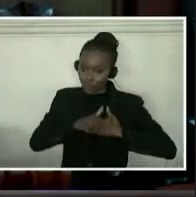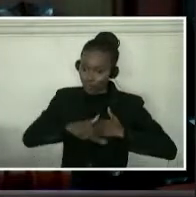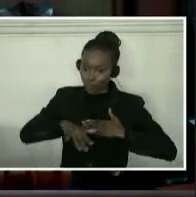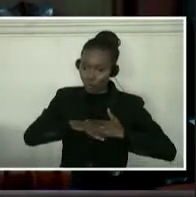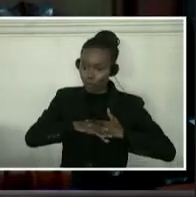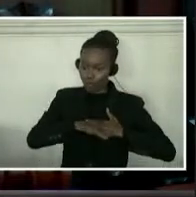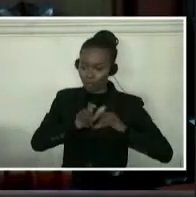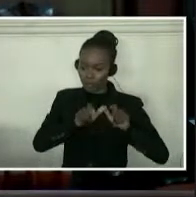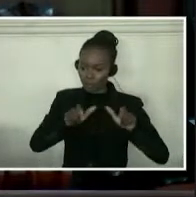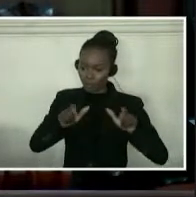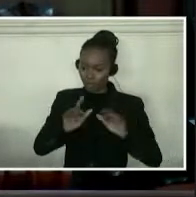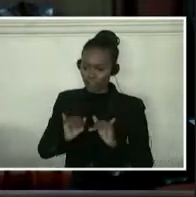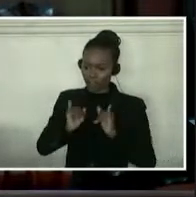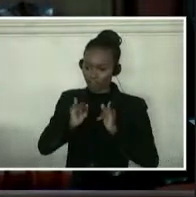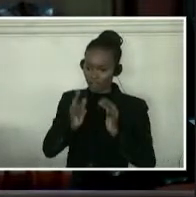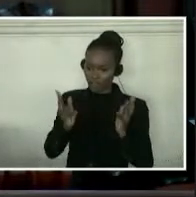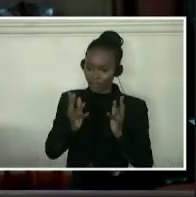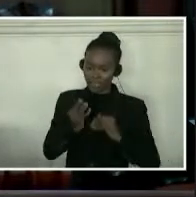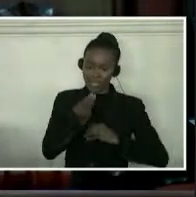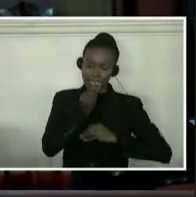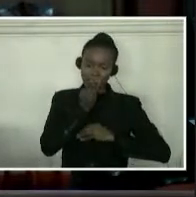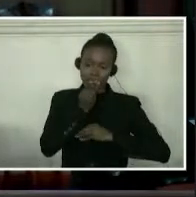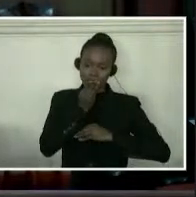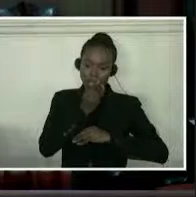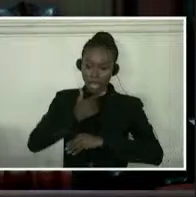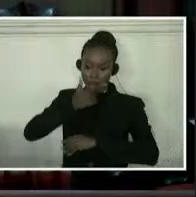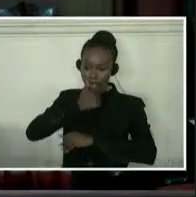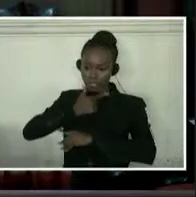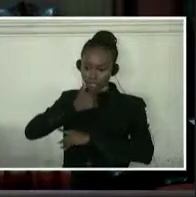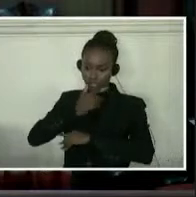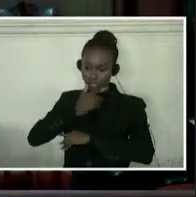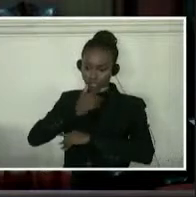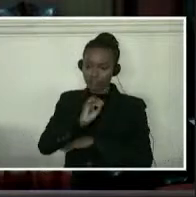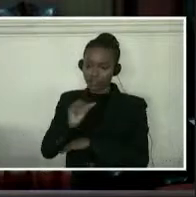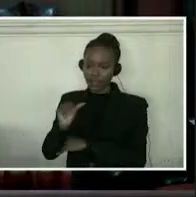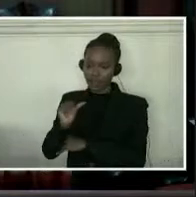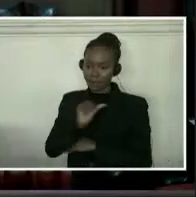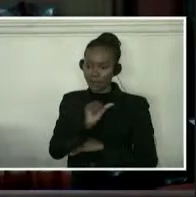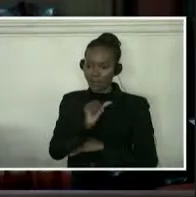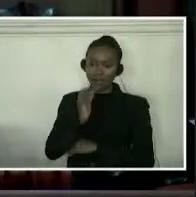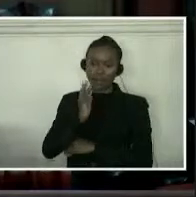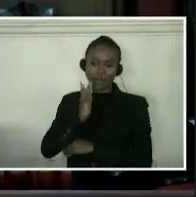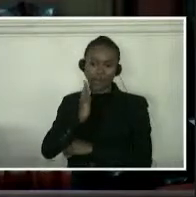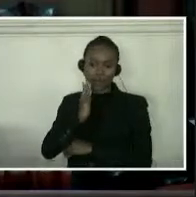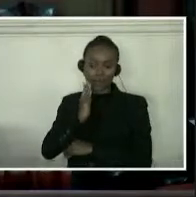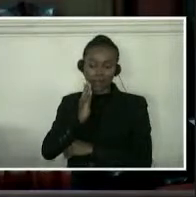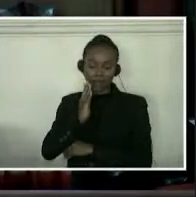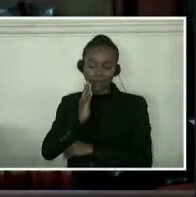for lunch we will come back at